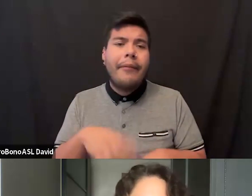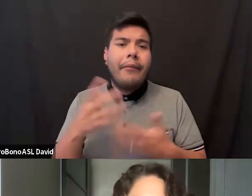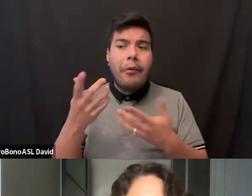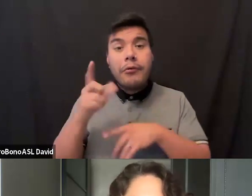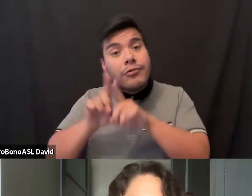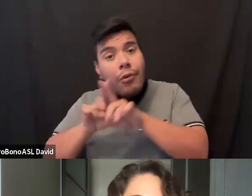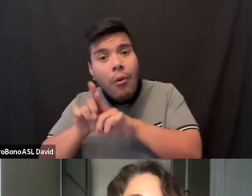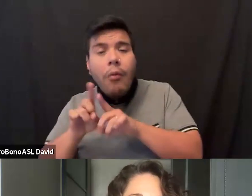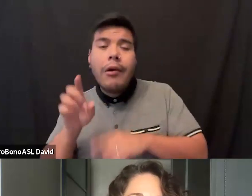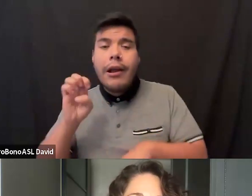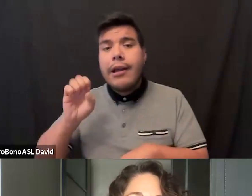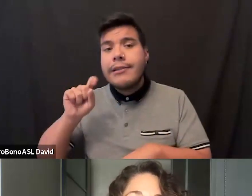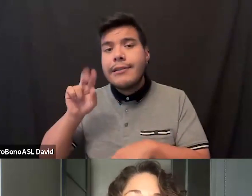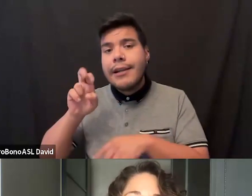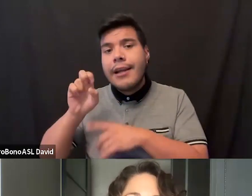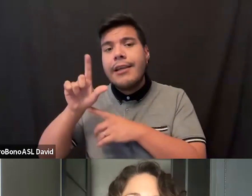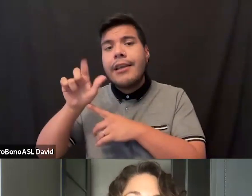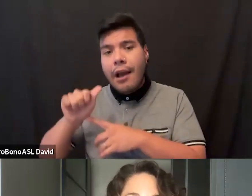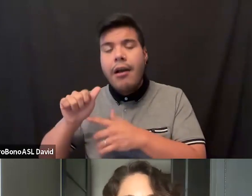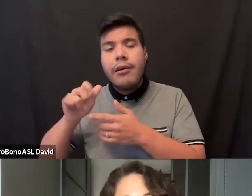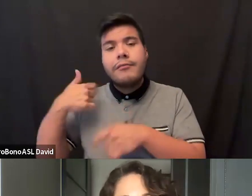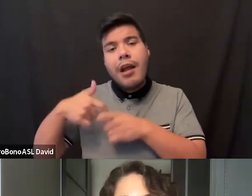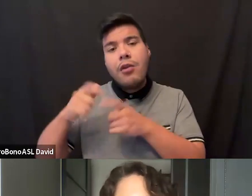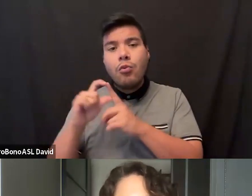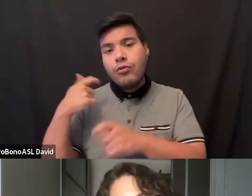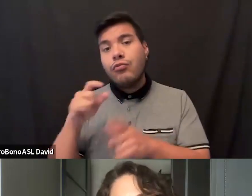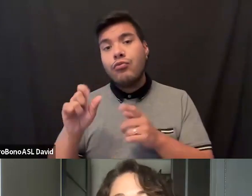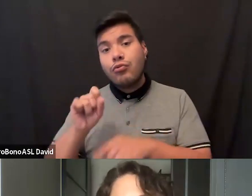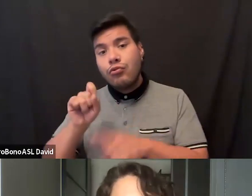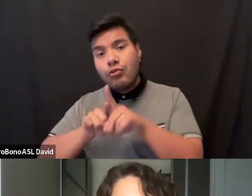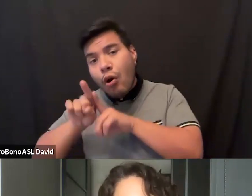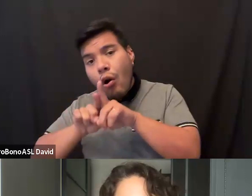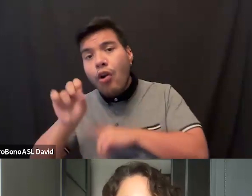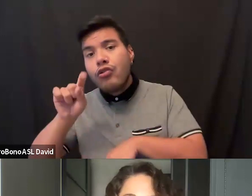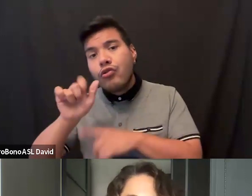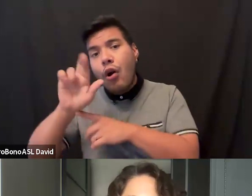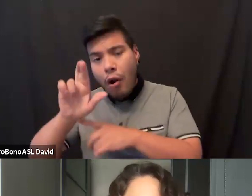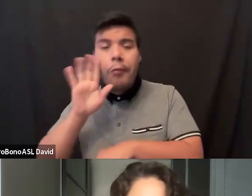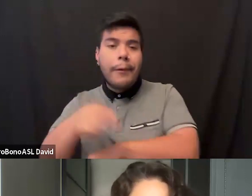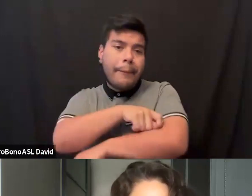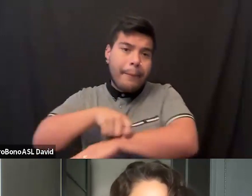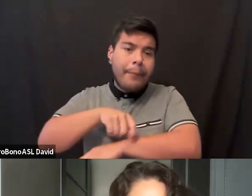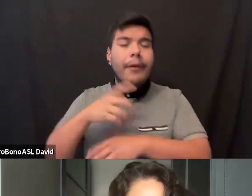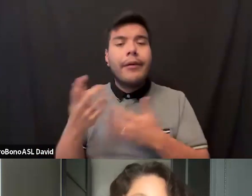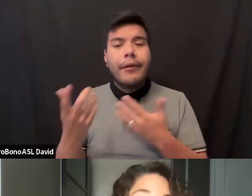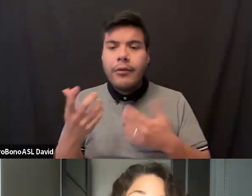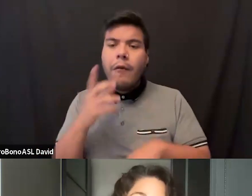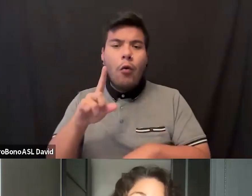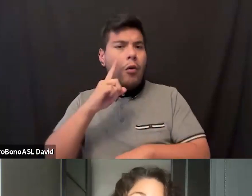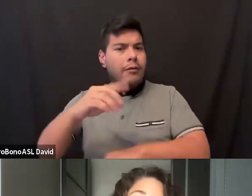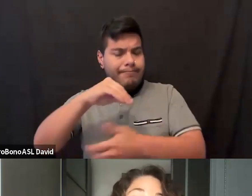that means the star. And they were trying to mark in their bodies that those babies existed.